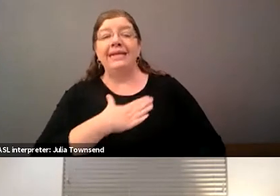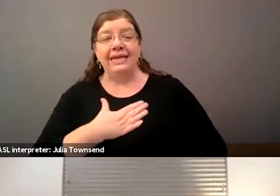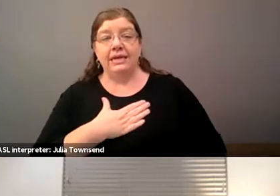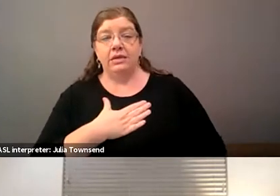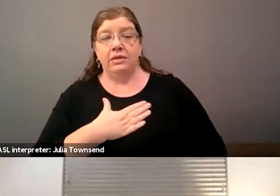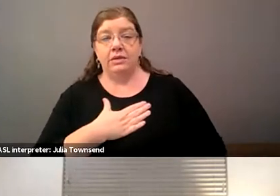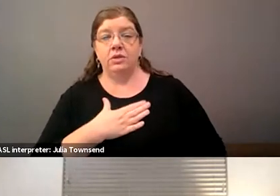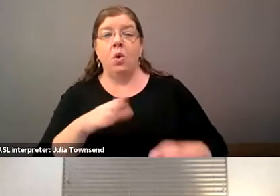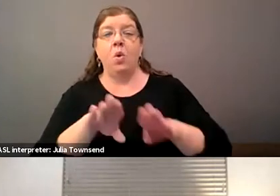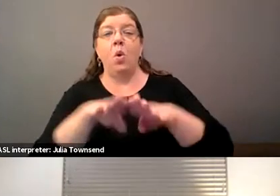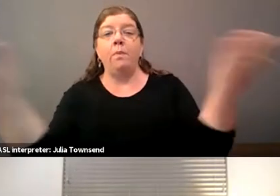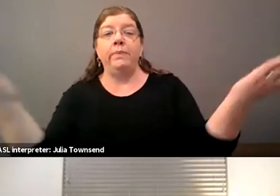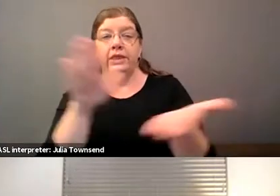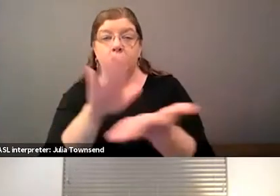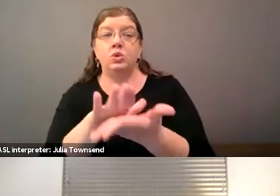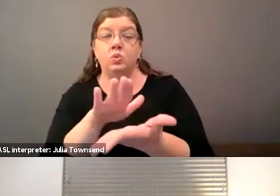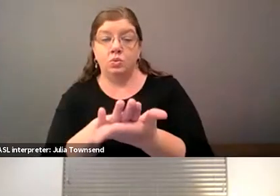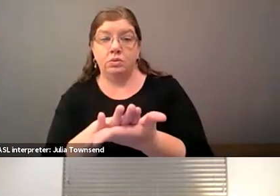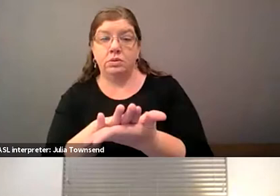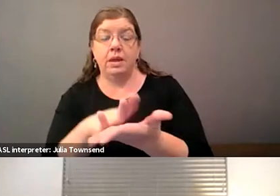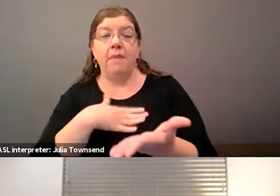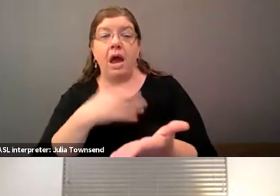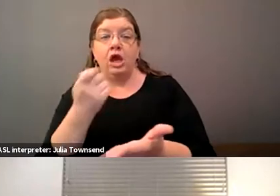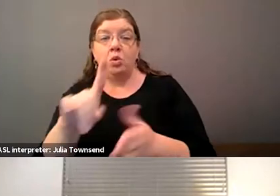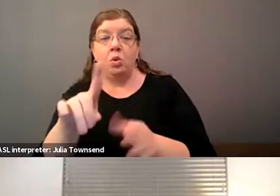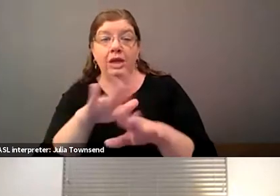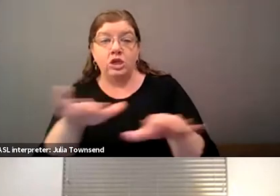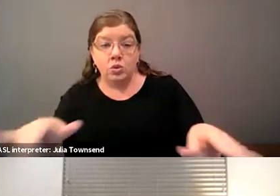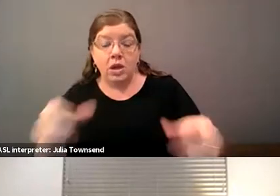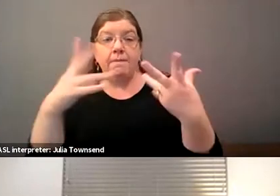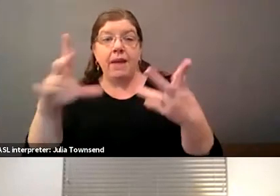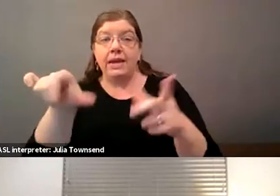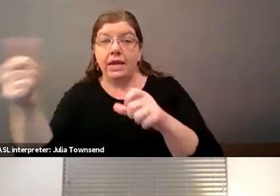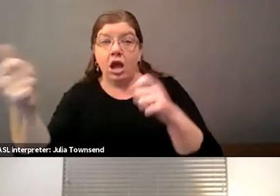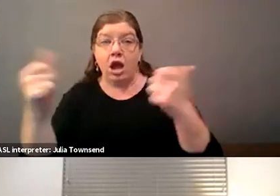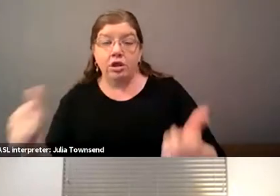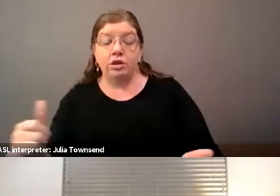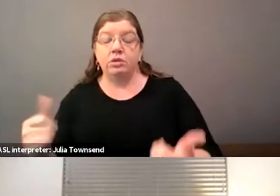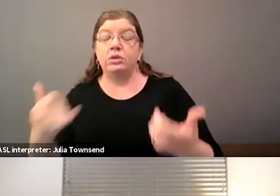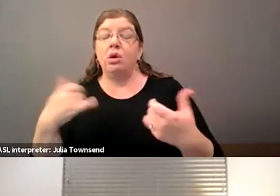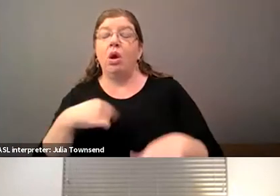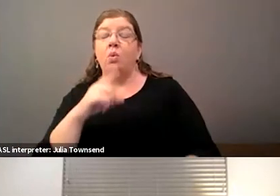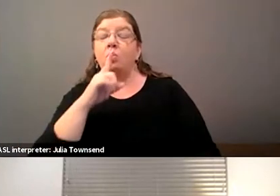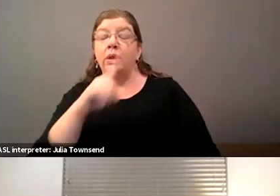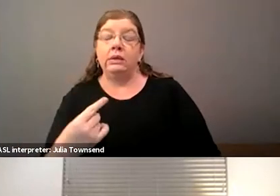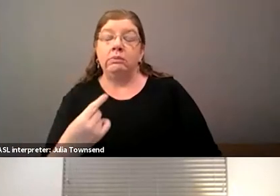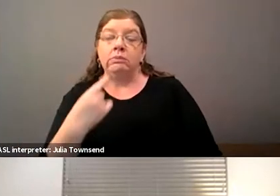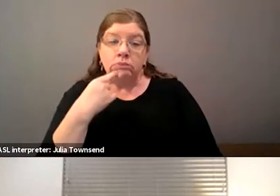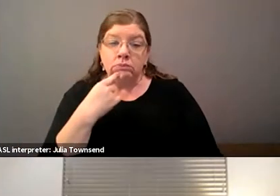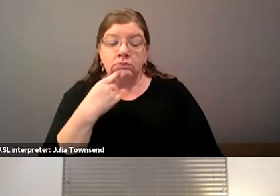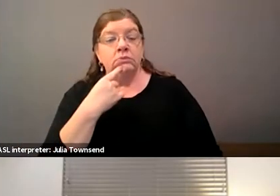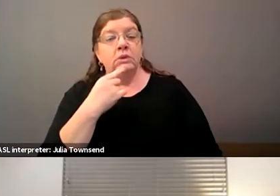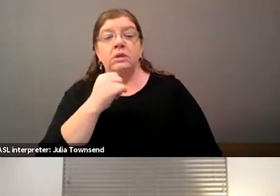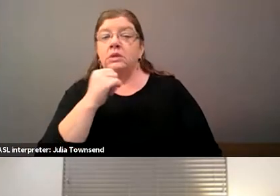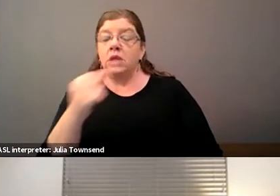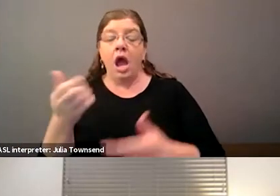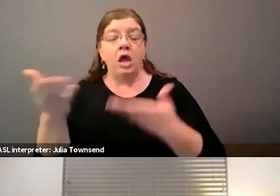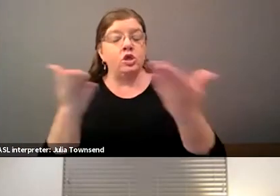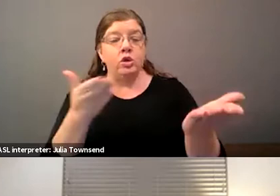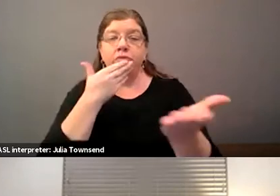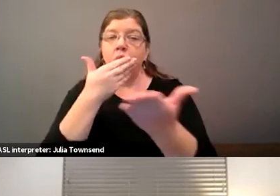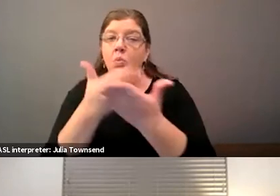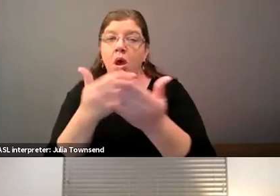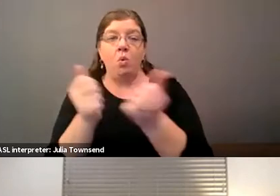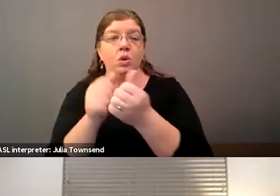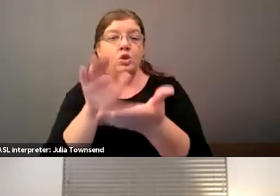open the schools my grandkids and many others are sorely under served by not opening